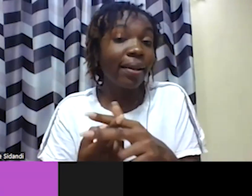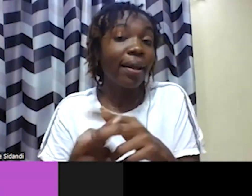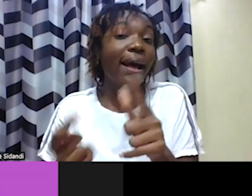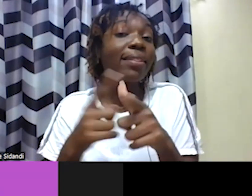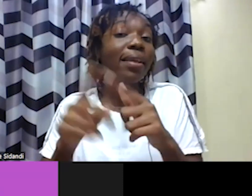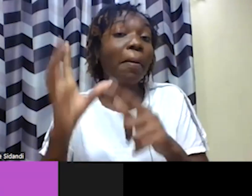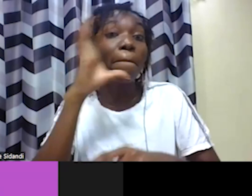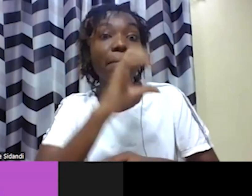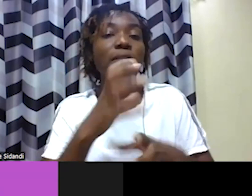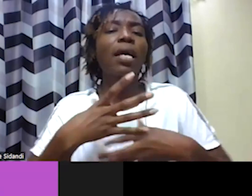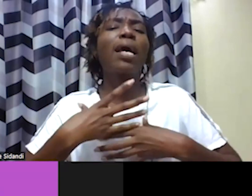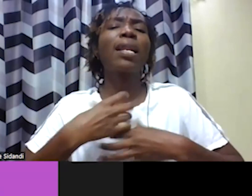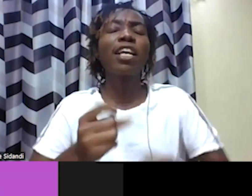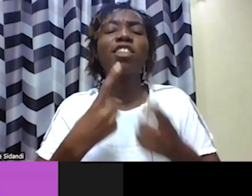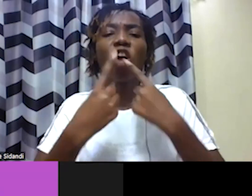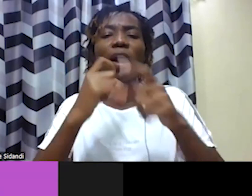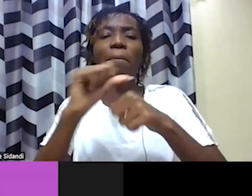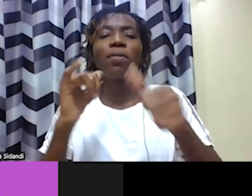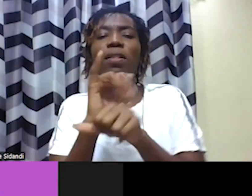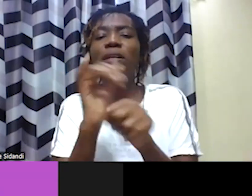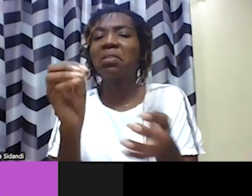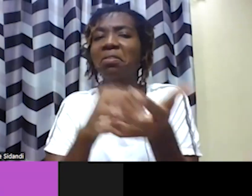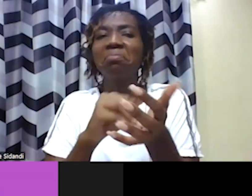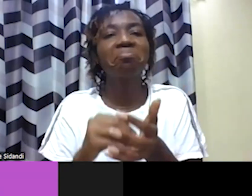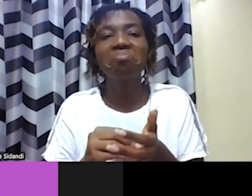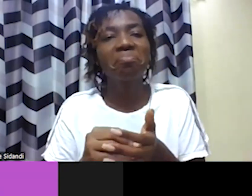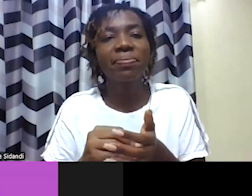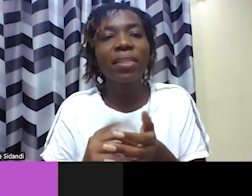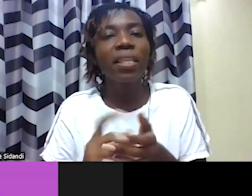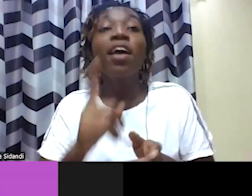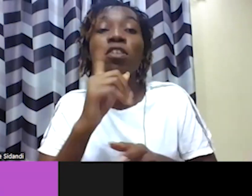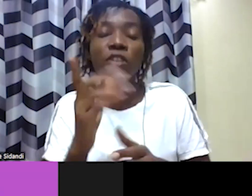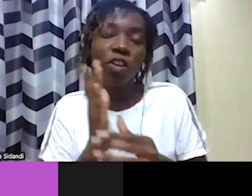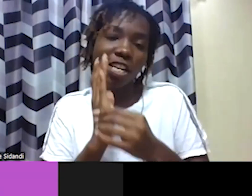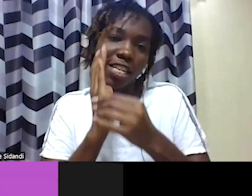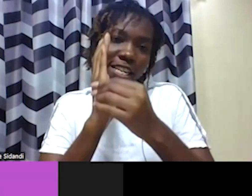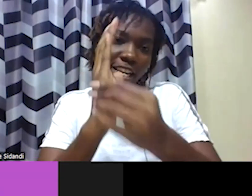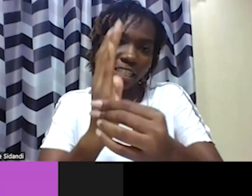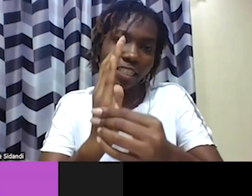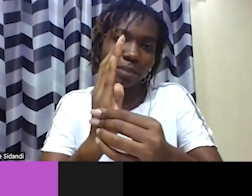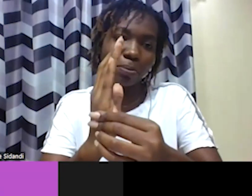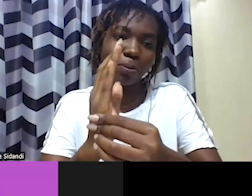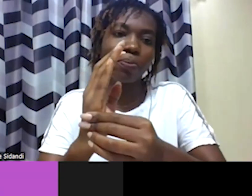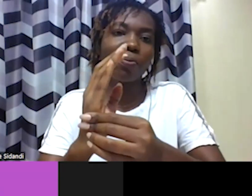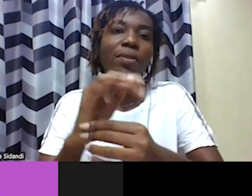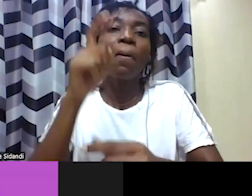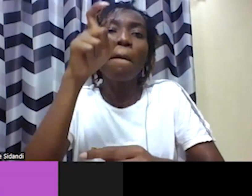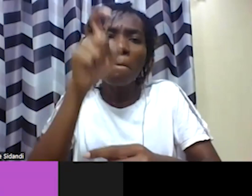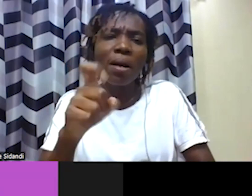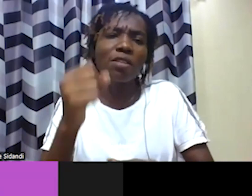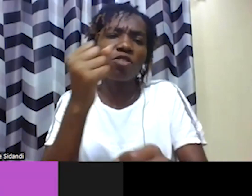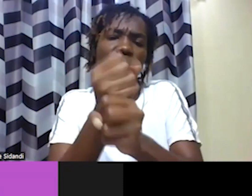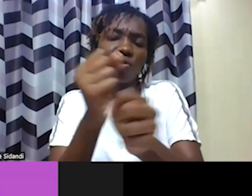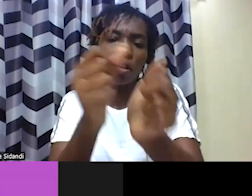lose courage. We don't speak about it anymore. So leadership has to do with woman, and what does the